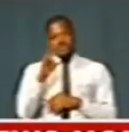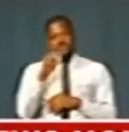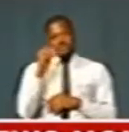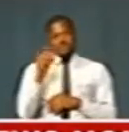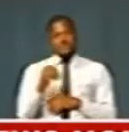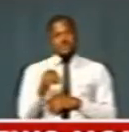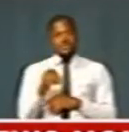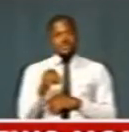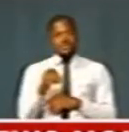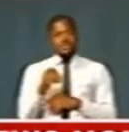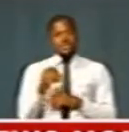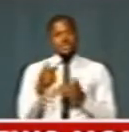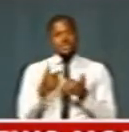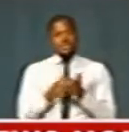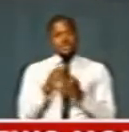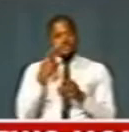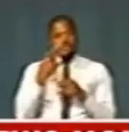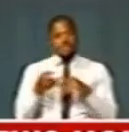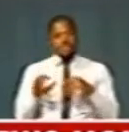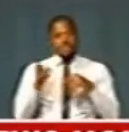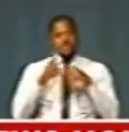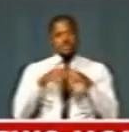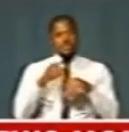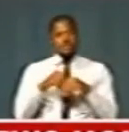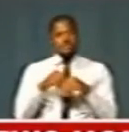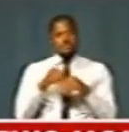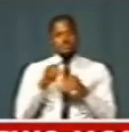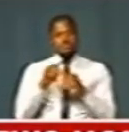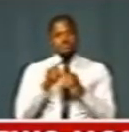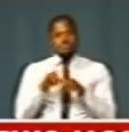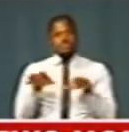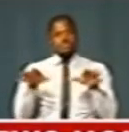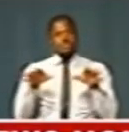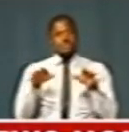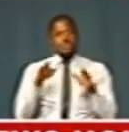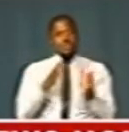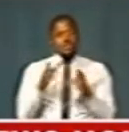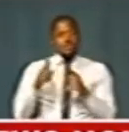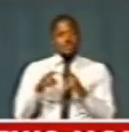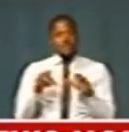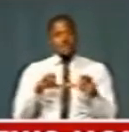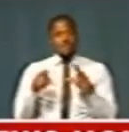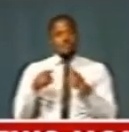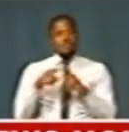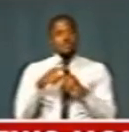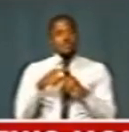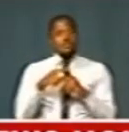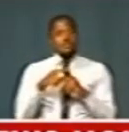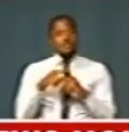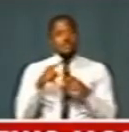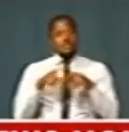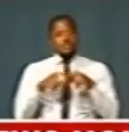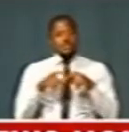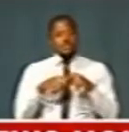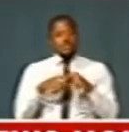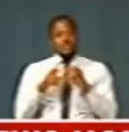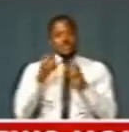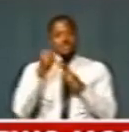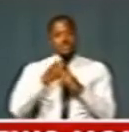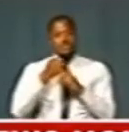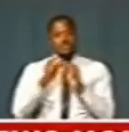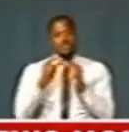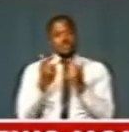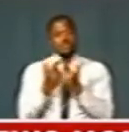1.47%, and Ghana saw an increase in the infection rate. According to Action Plus Foundation, an HIV/AIDS advocacy